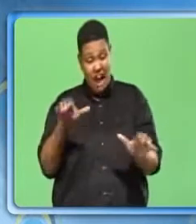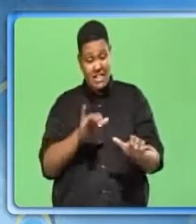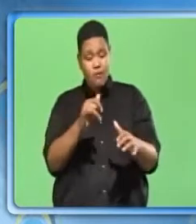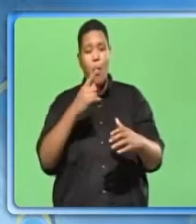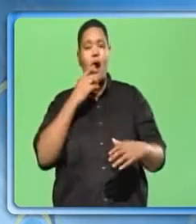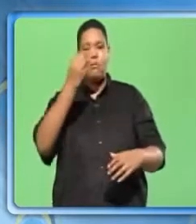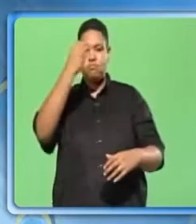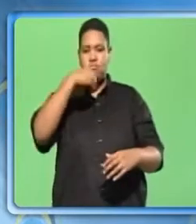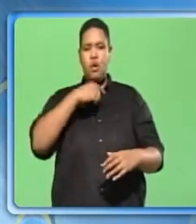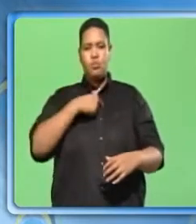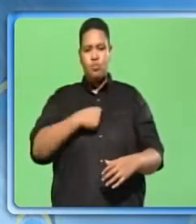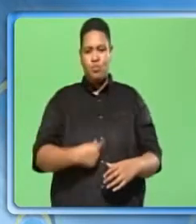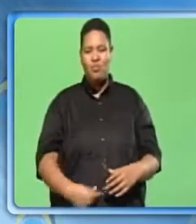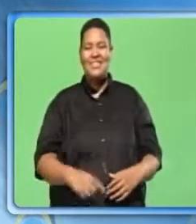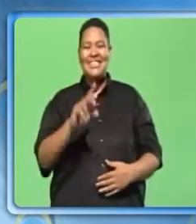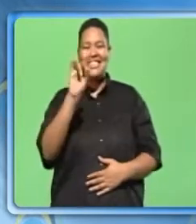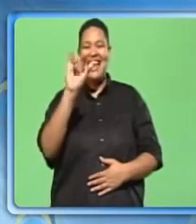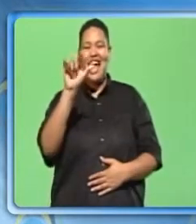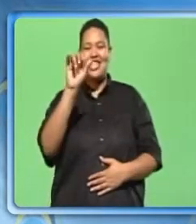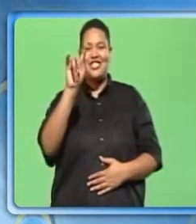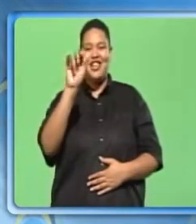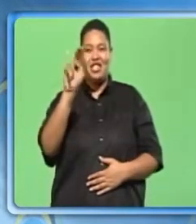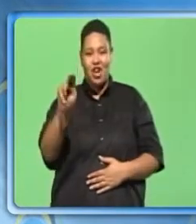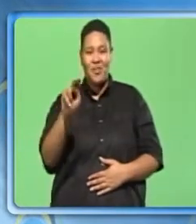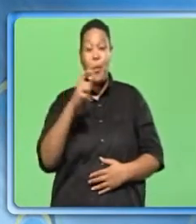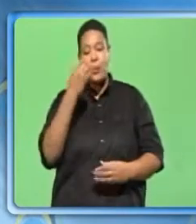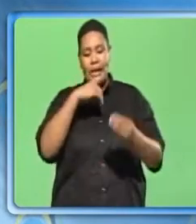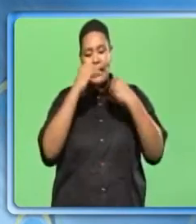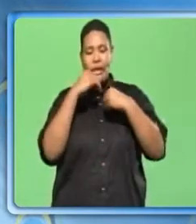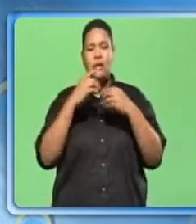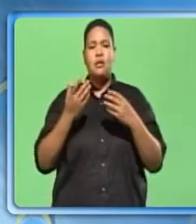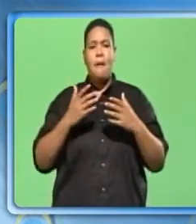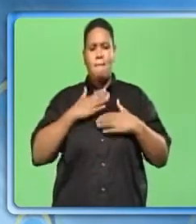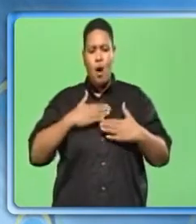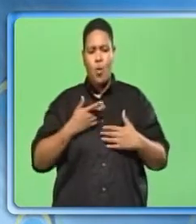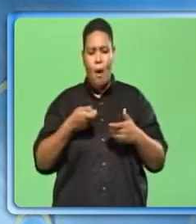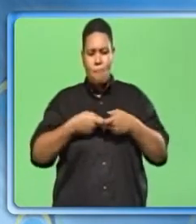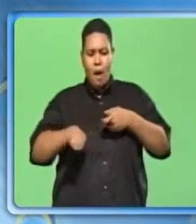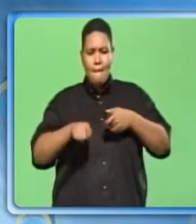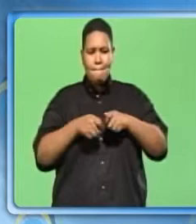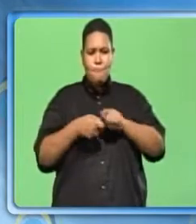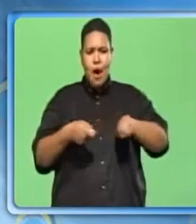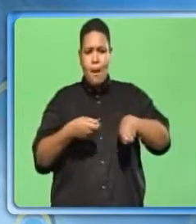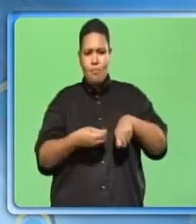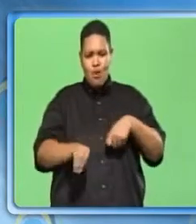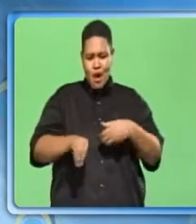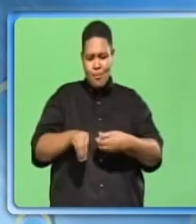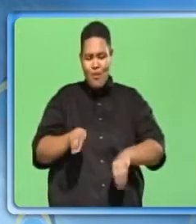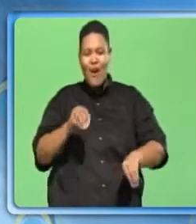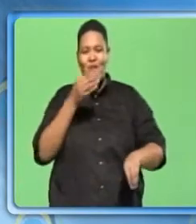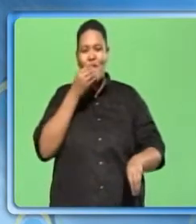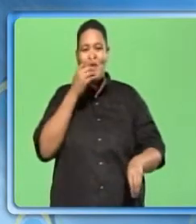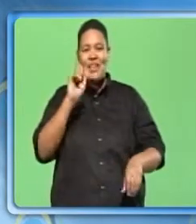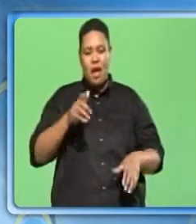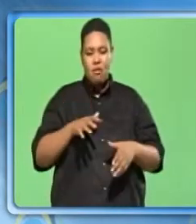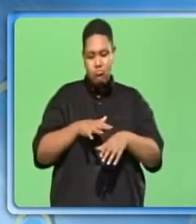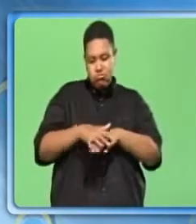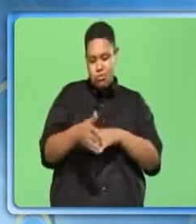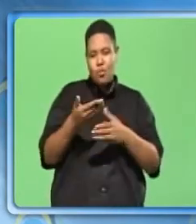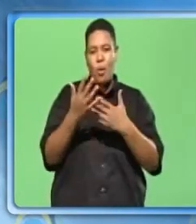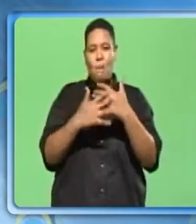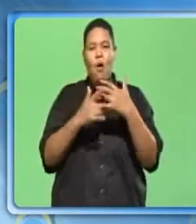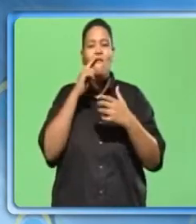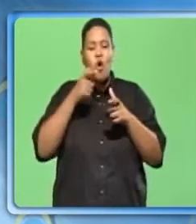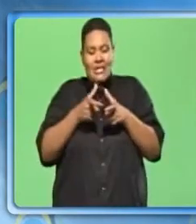we eat, the food is broken down into simpler forms so that it can be absorbed and transported by the blood to cells